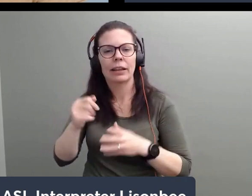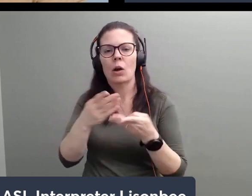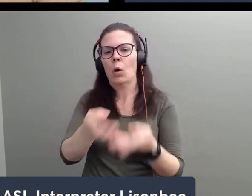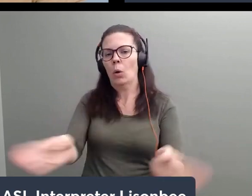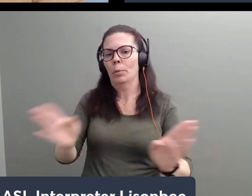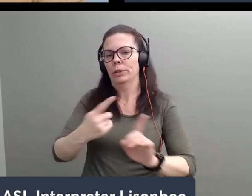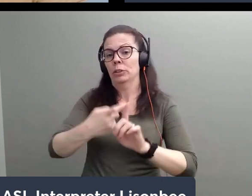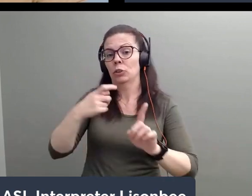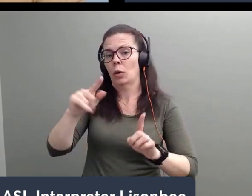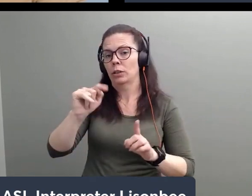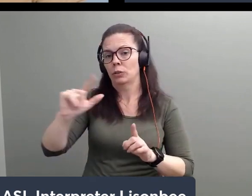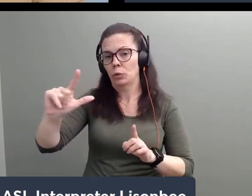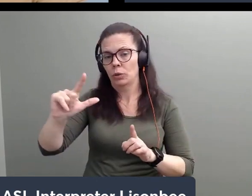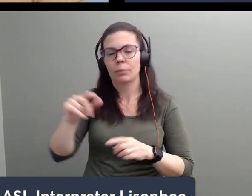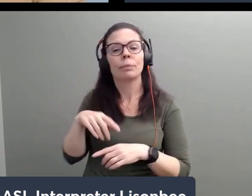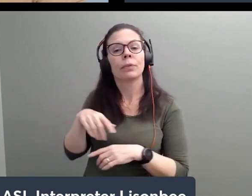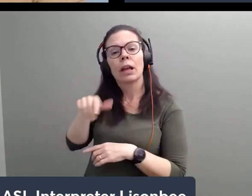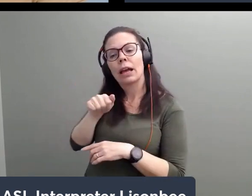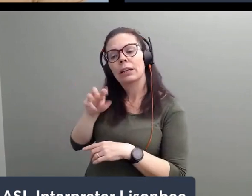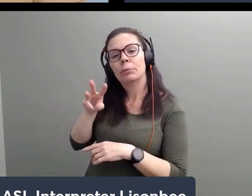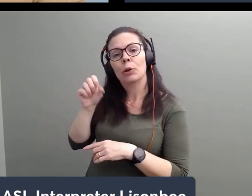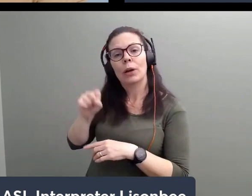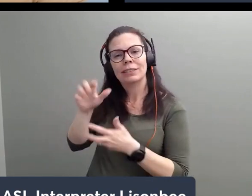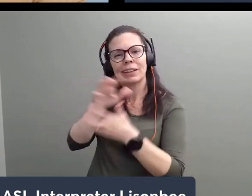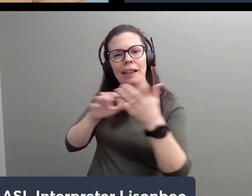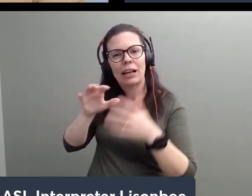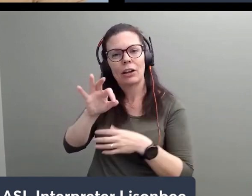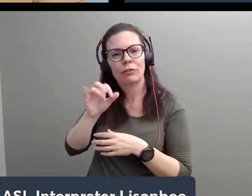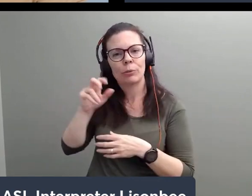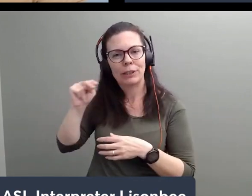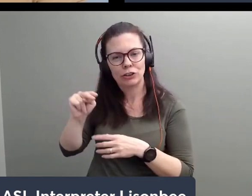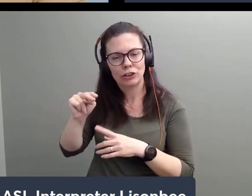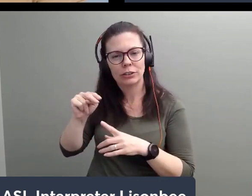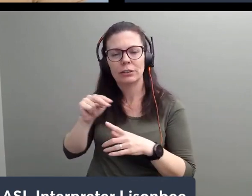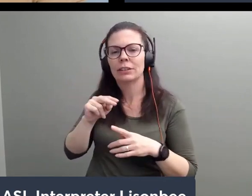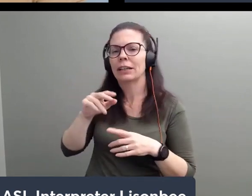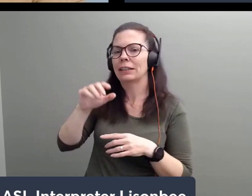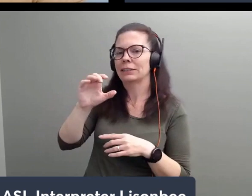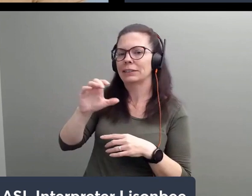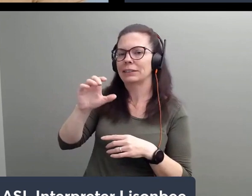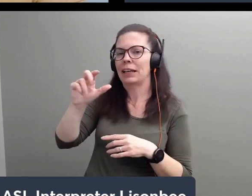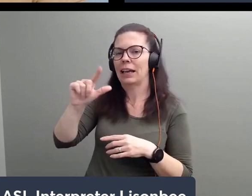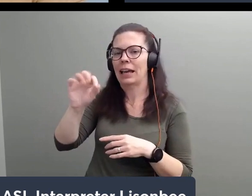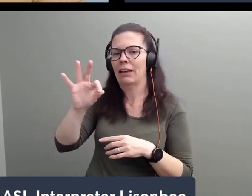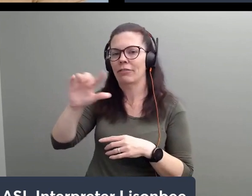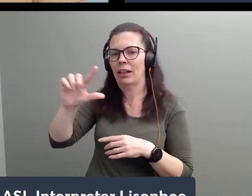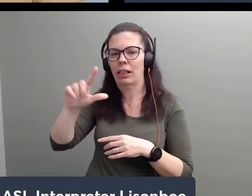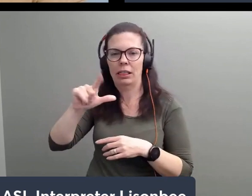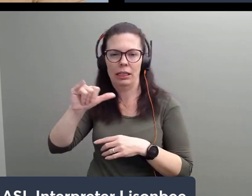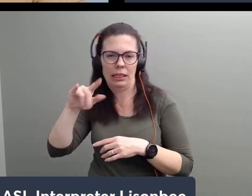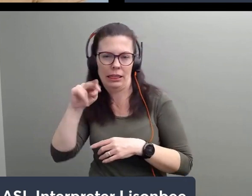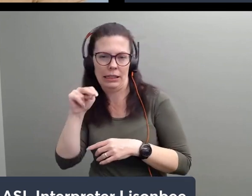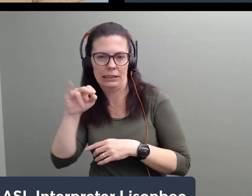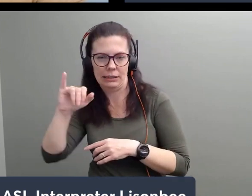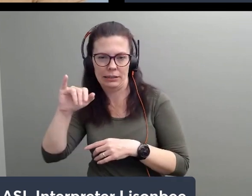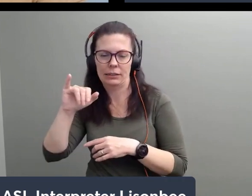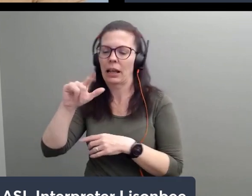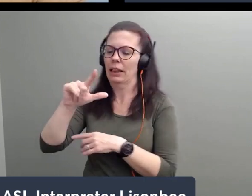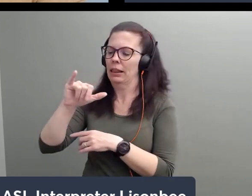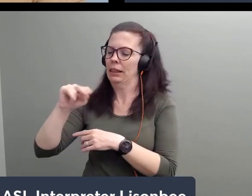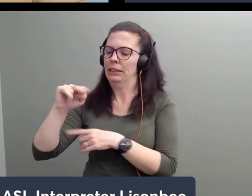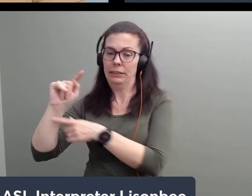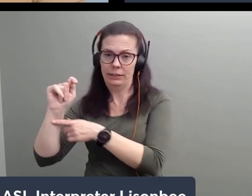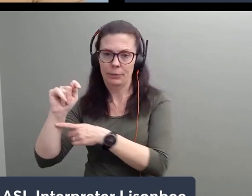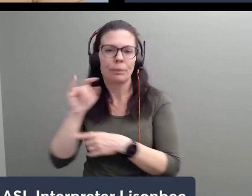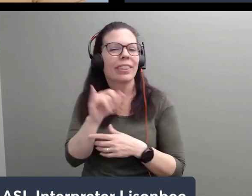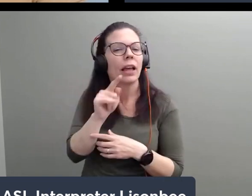tool, the AWS CloudFormation Linter, also known as a CFL Lint, There is a tool that I recommend